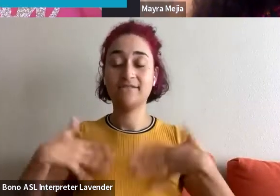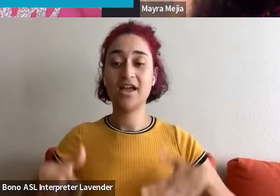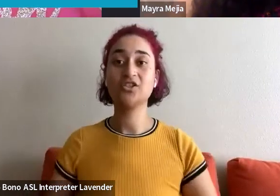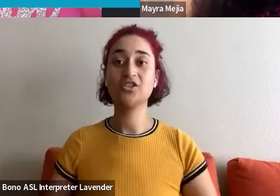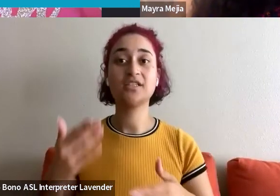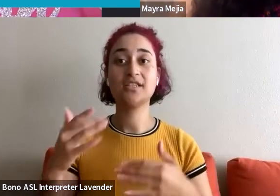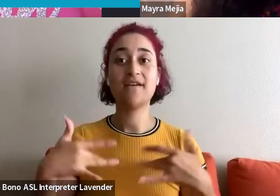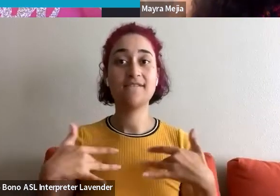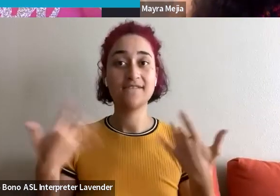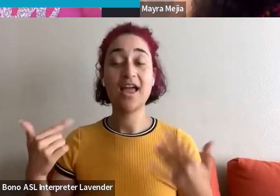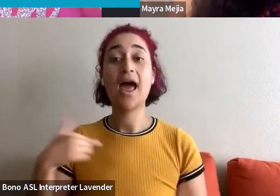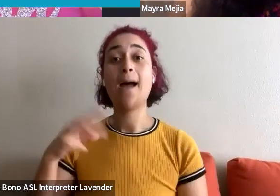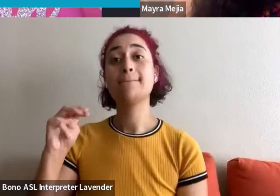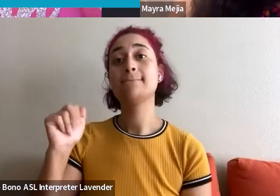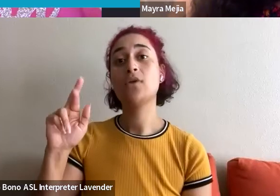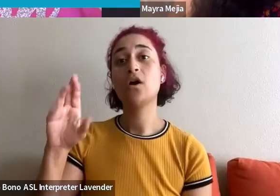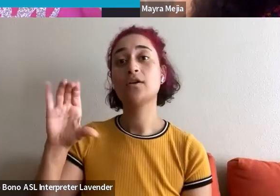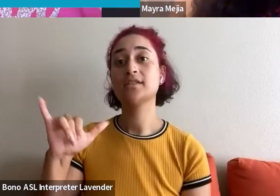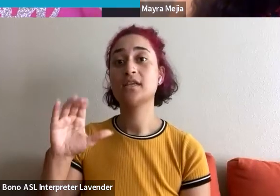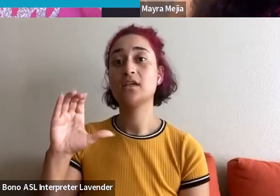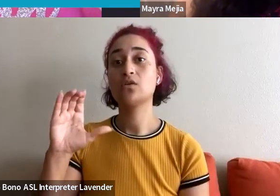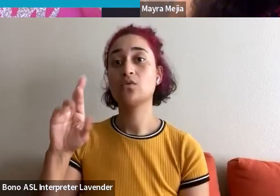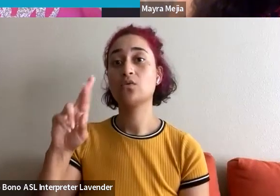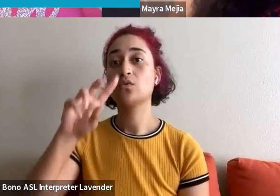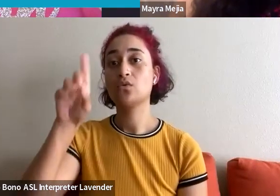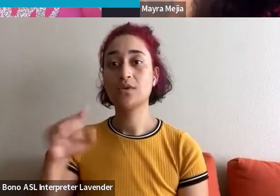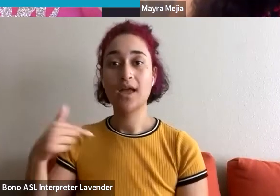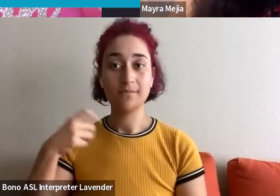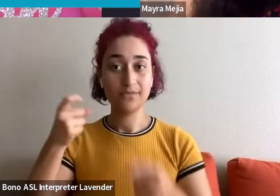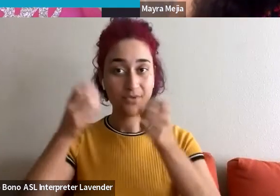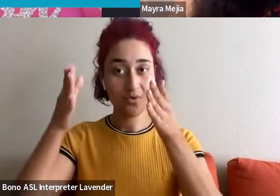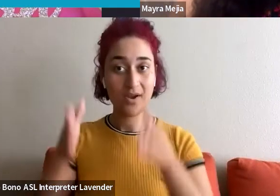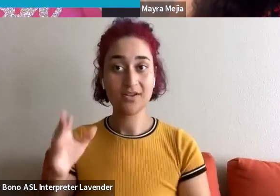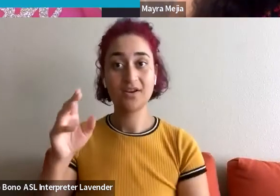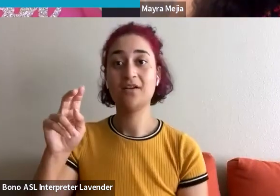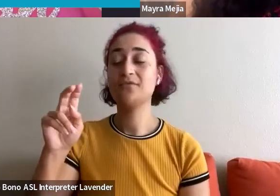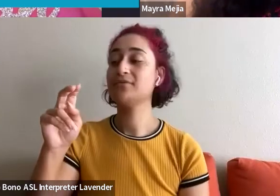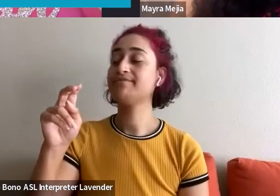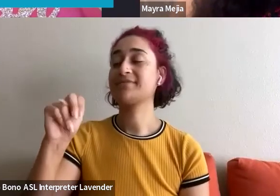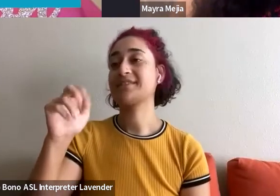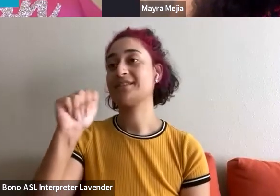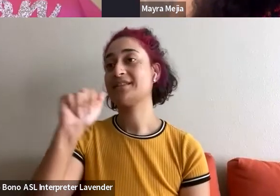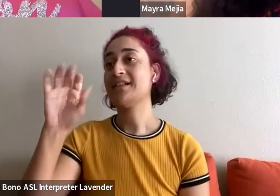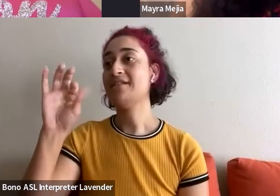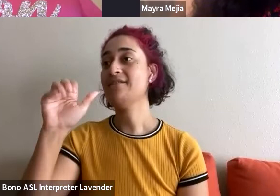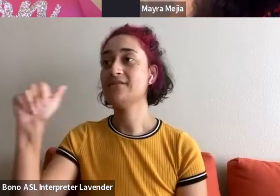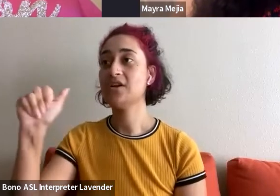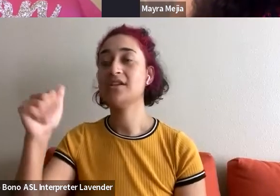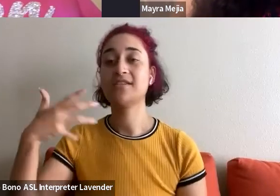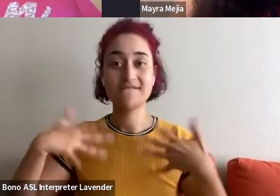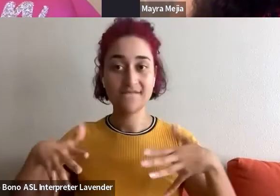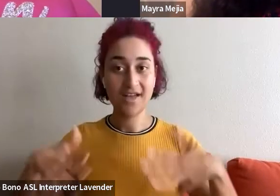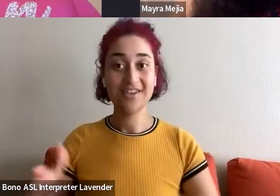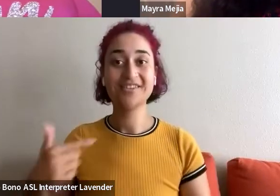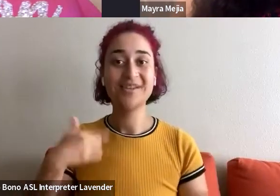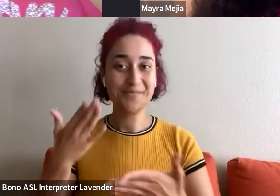your host, and I am the Director of Fashion Industry Relations for NAAFA. And I'm happy to be with you here